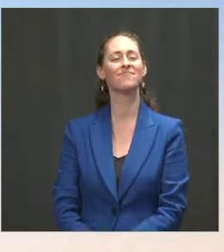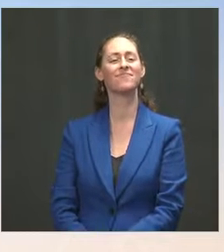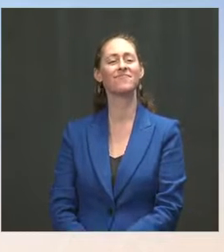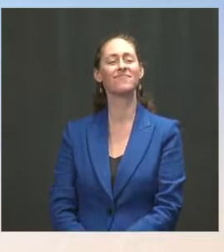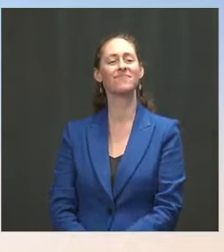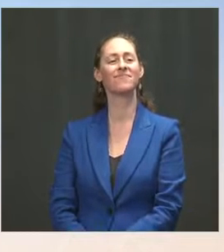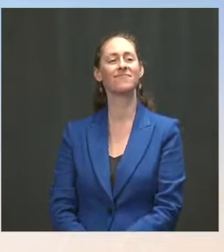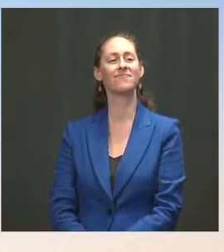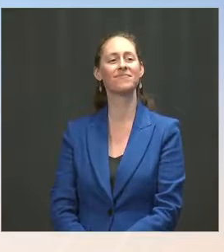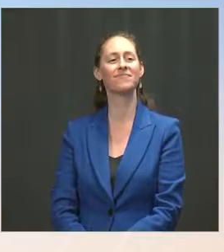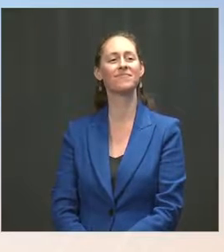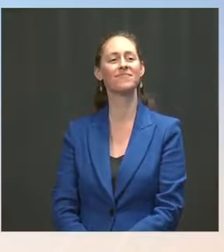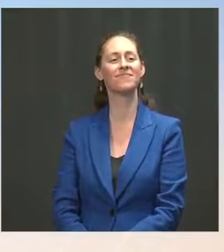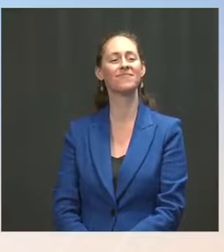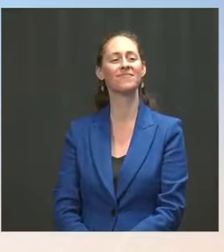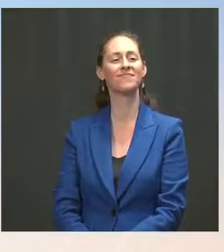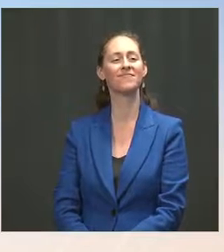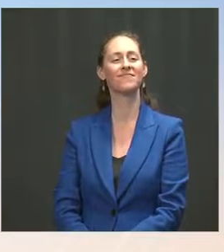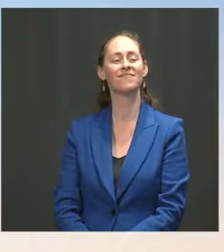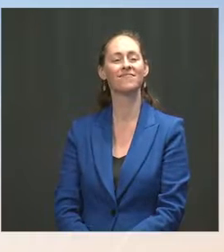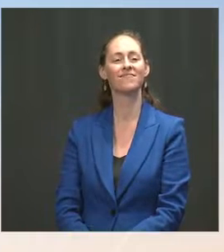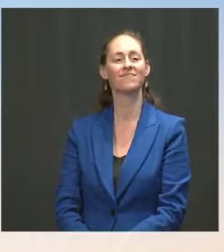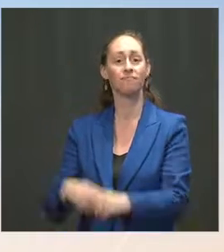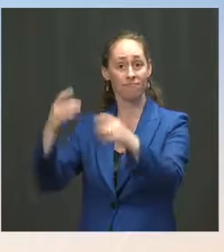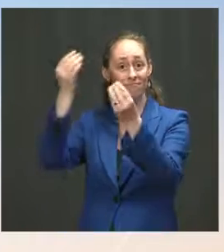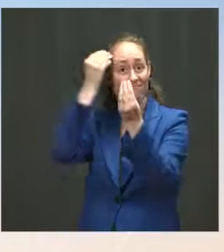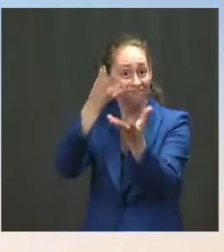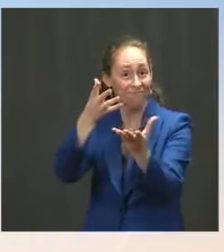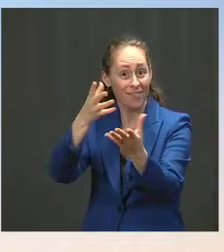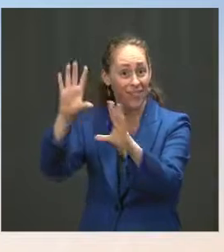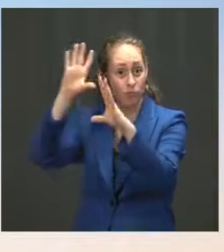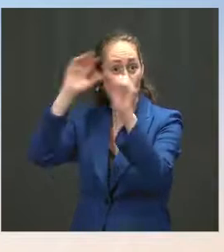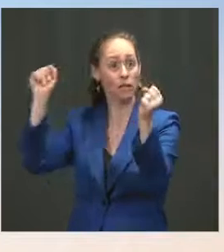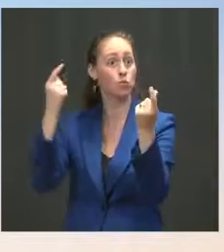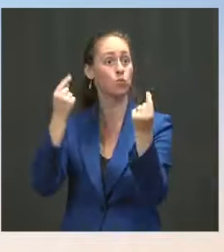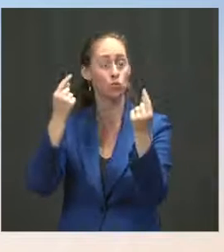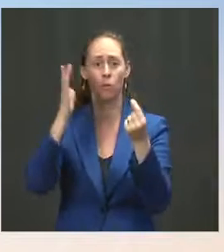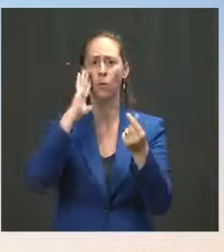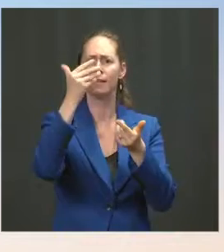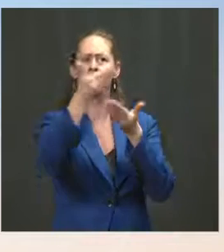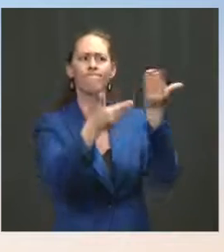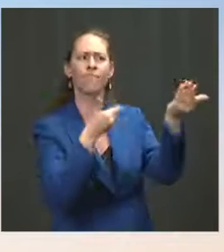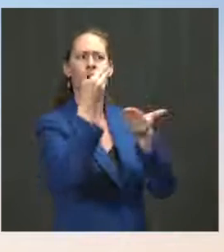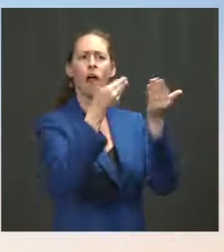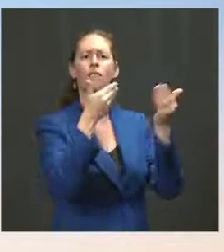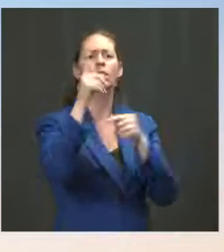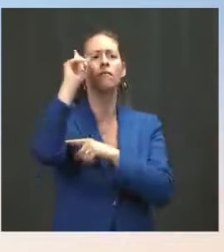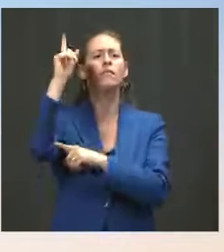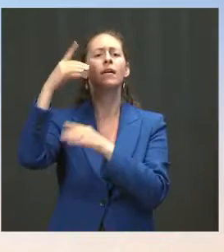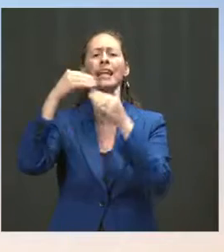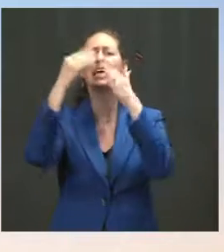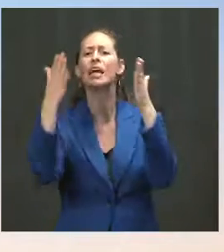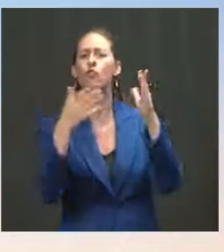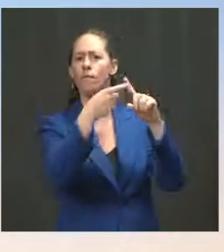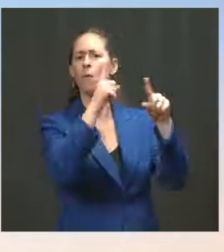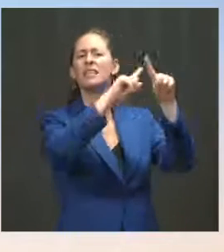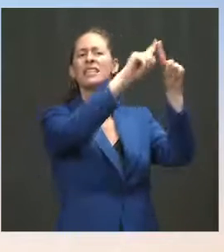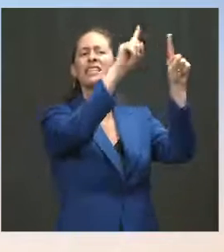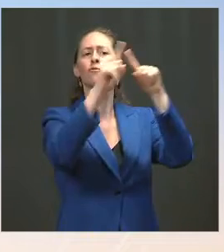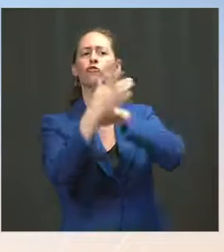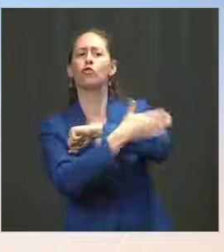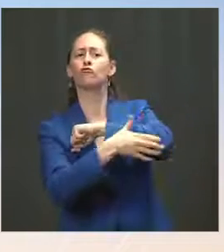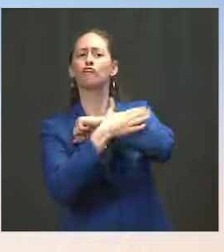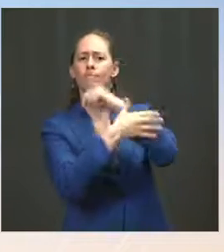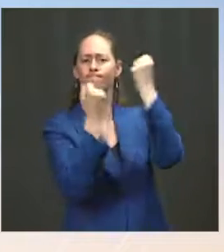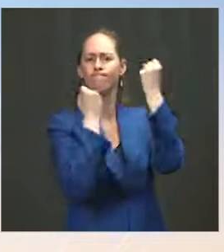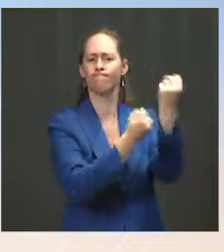at a virtual summit for democracy, to be followed in roughly a year's time by a second in-person summit. The virtual summit,